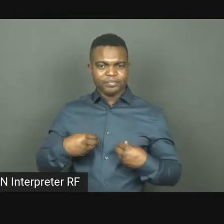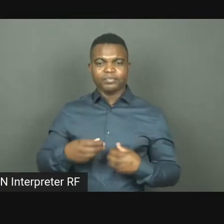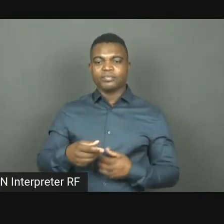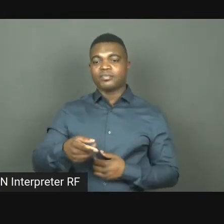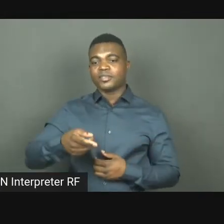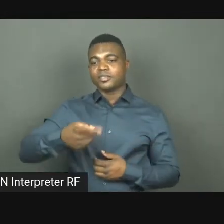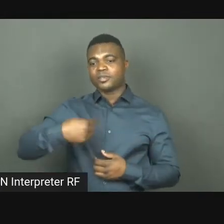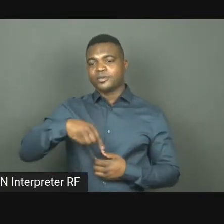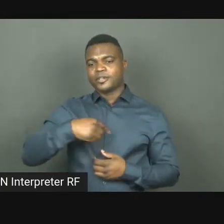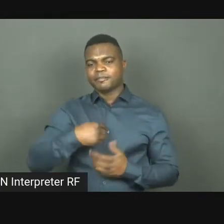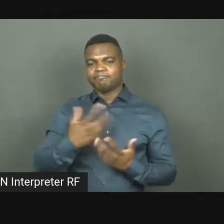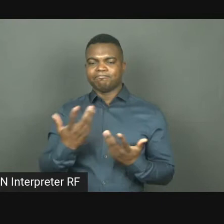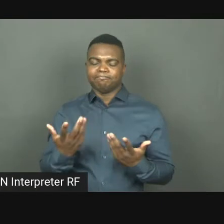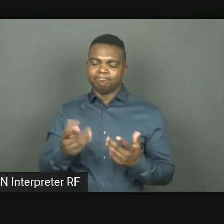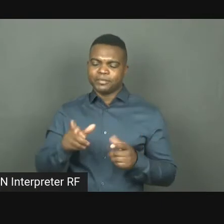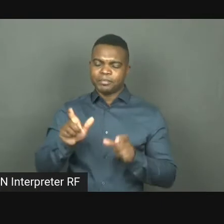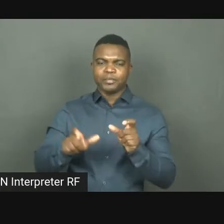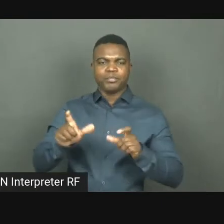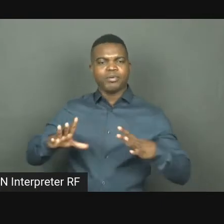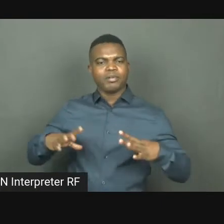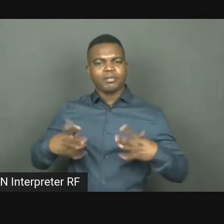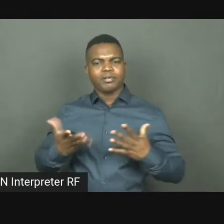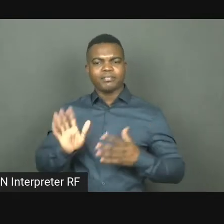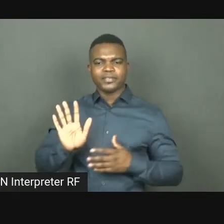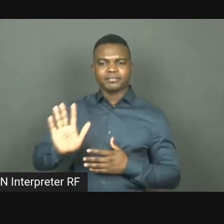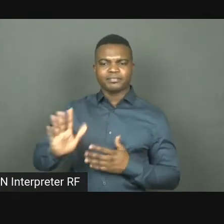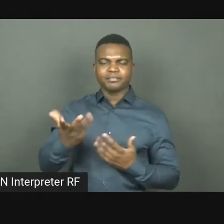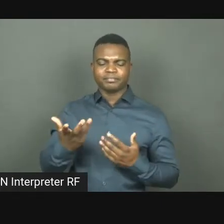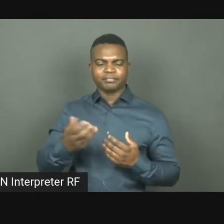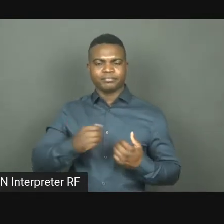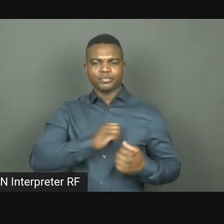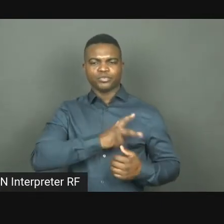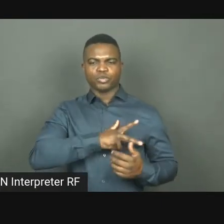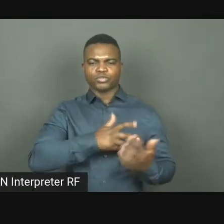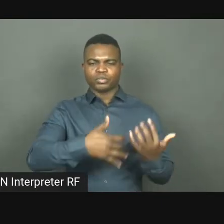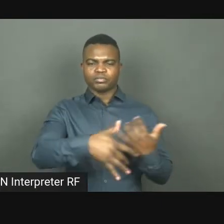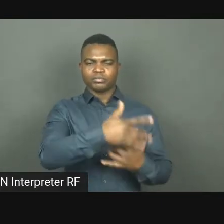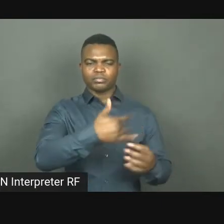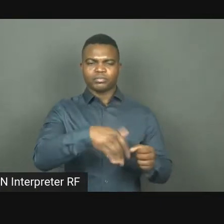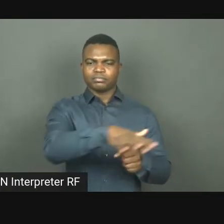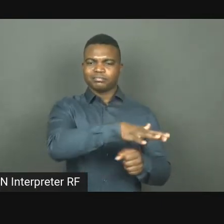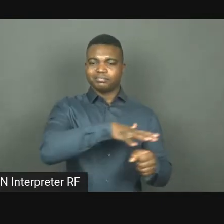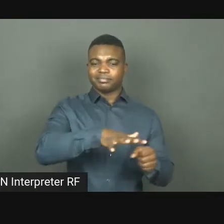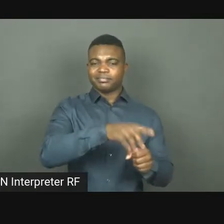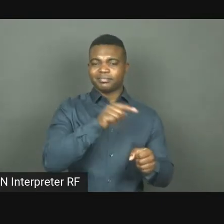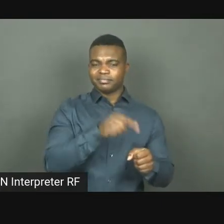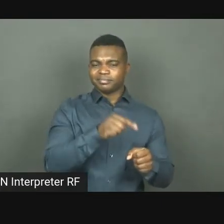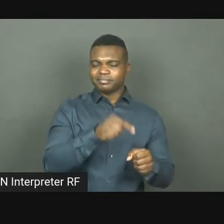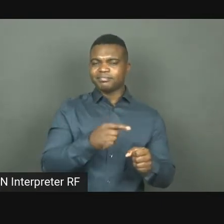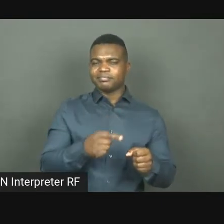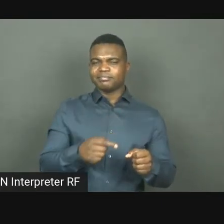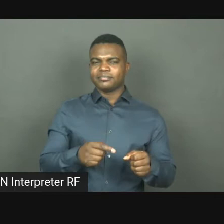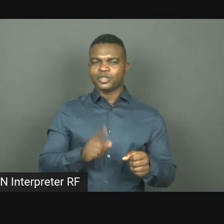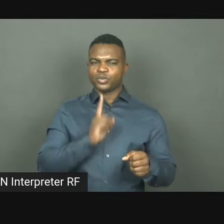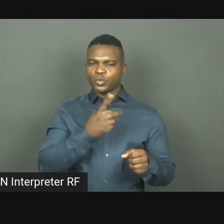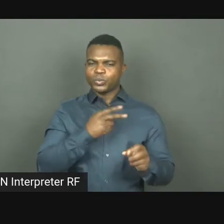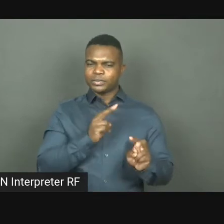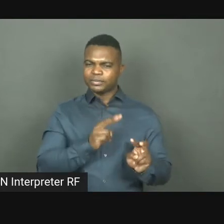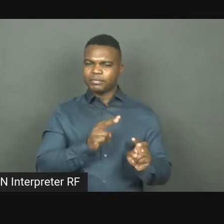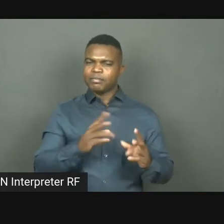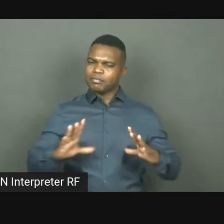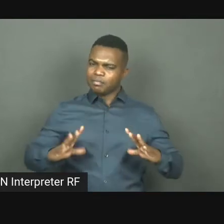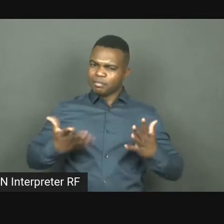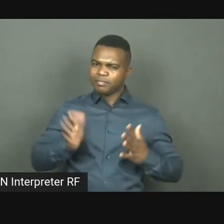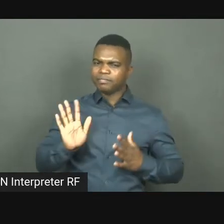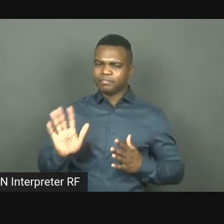the 1980s. That expanded in the late 1980s and early 1990s as women advocated for their own